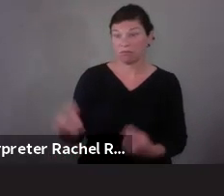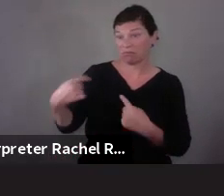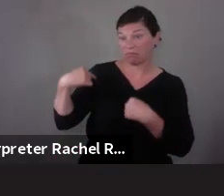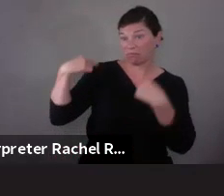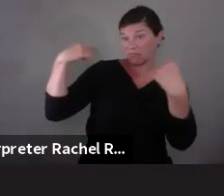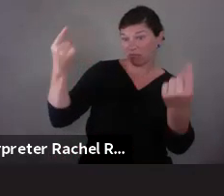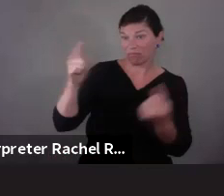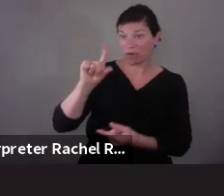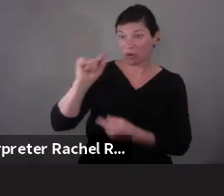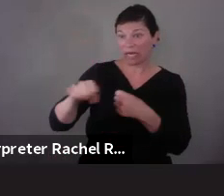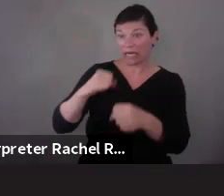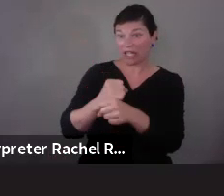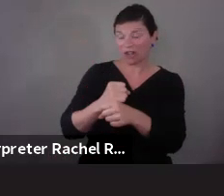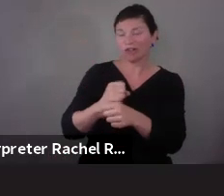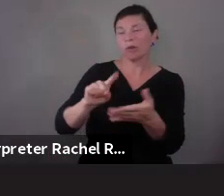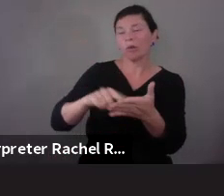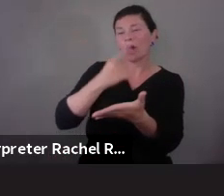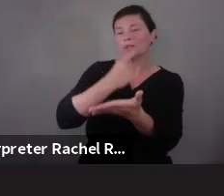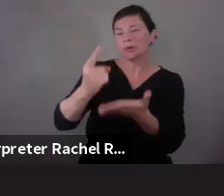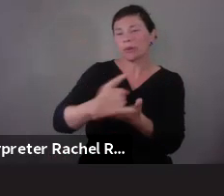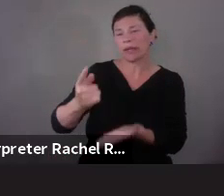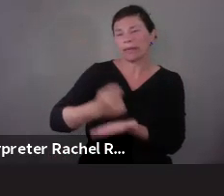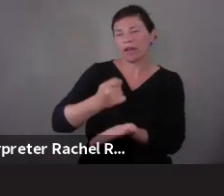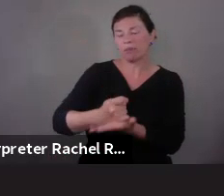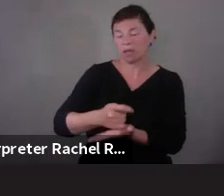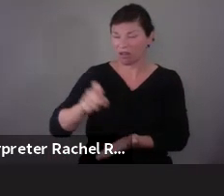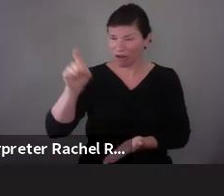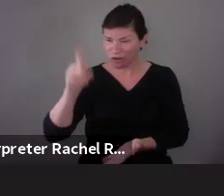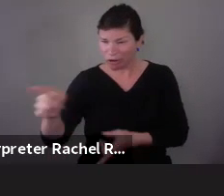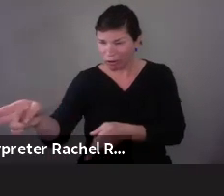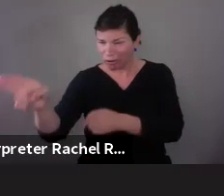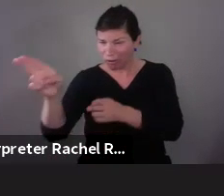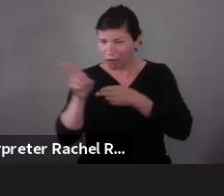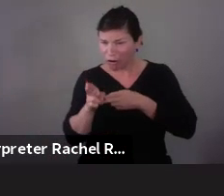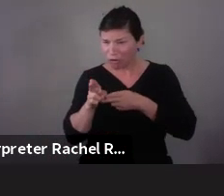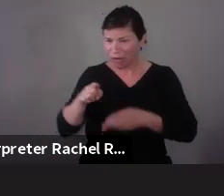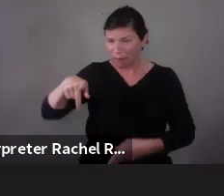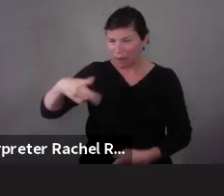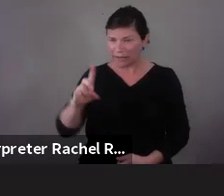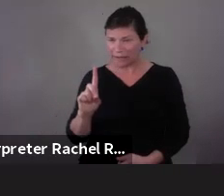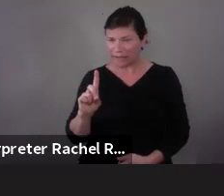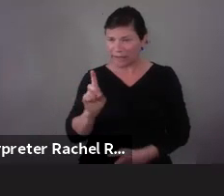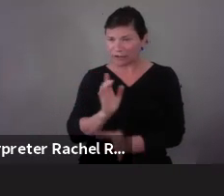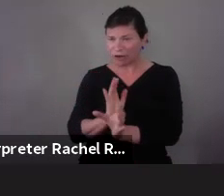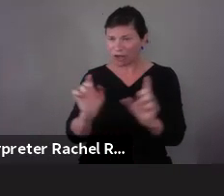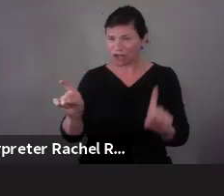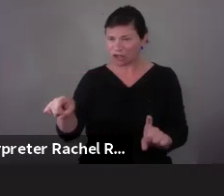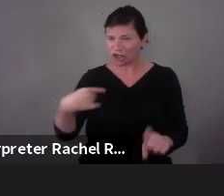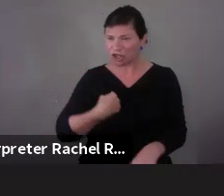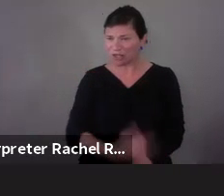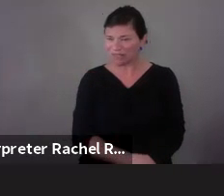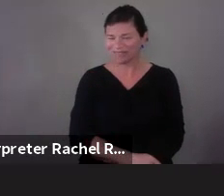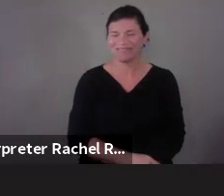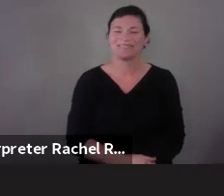therapy. So I should have a doctorate, an honorary doctorate in psychology. It really helped